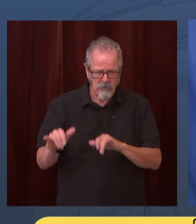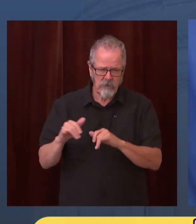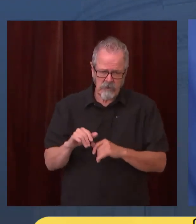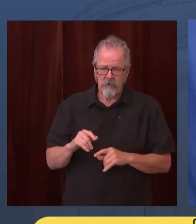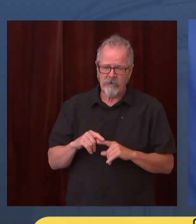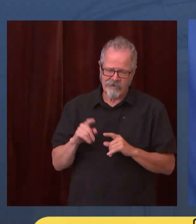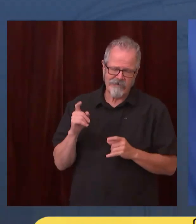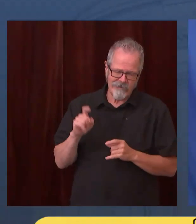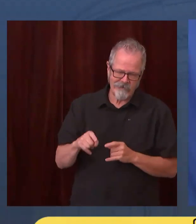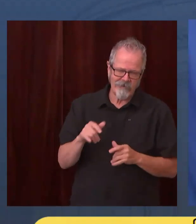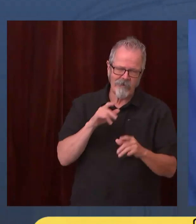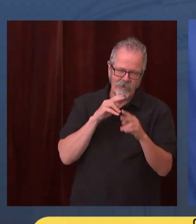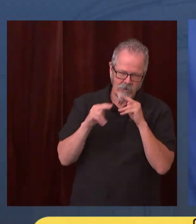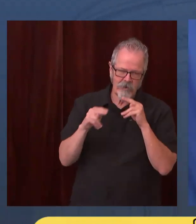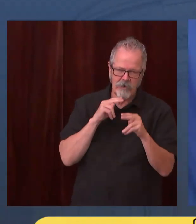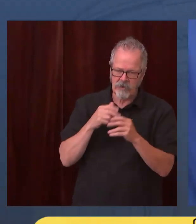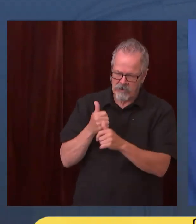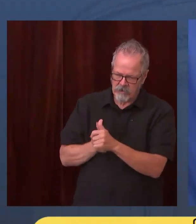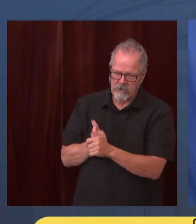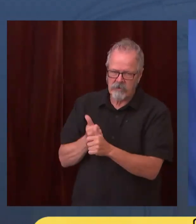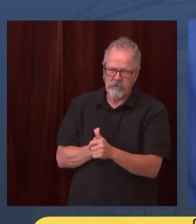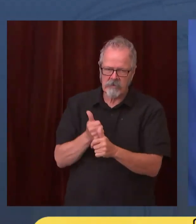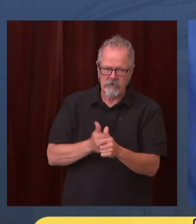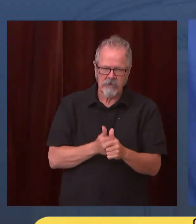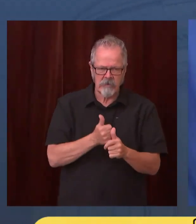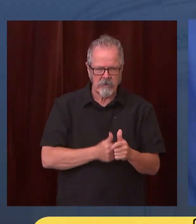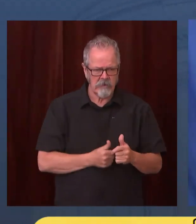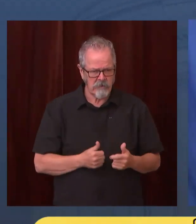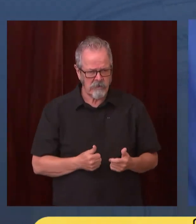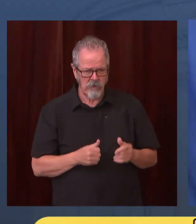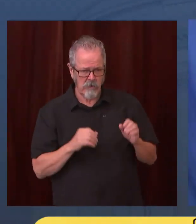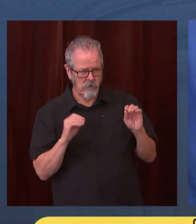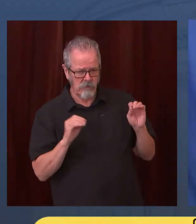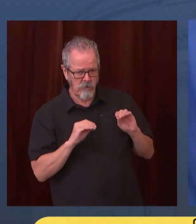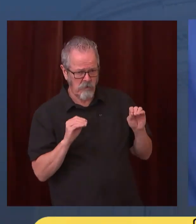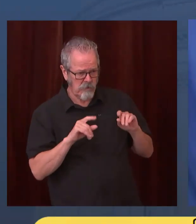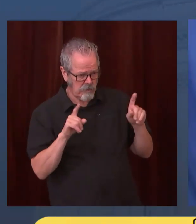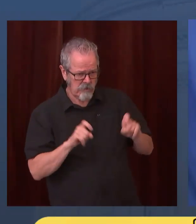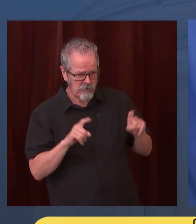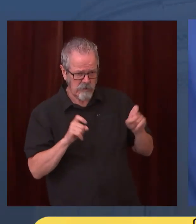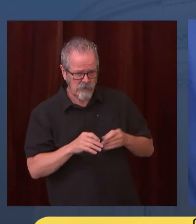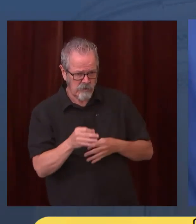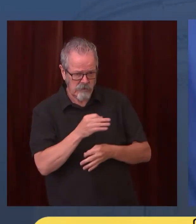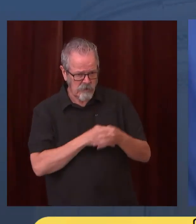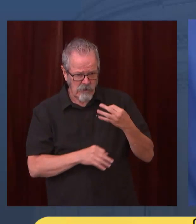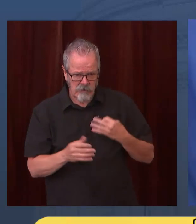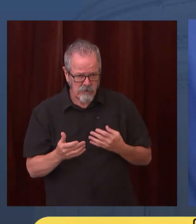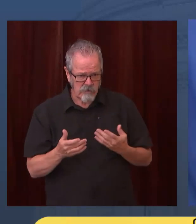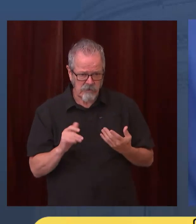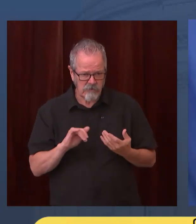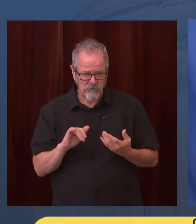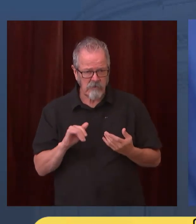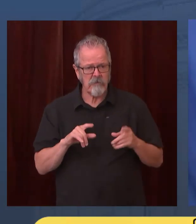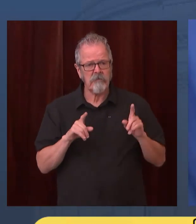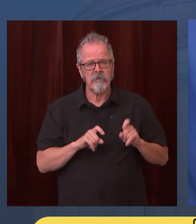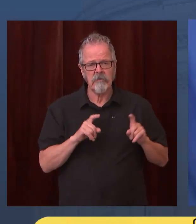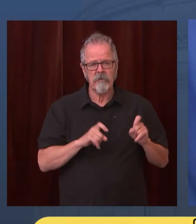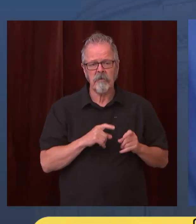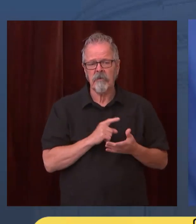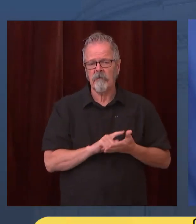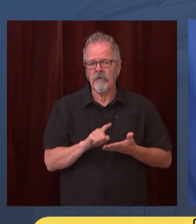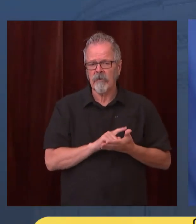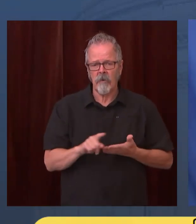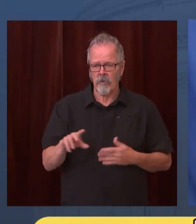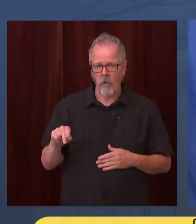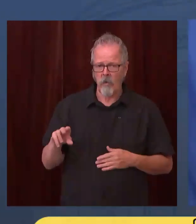each individual unit. But no testing alternative? No, we are not doing testing alternatives. We have found that